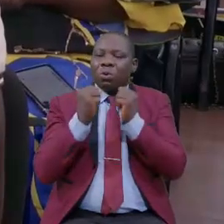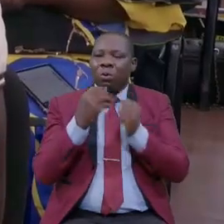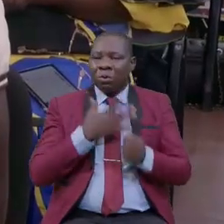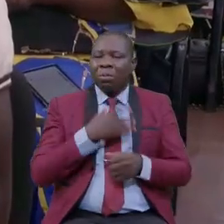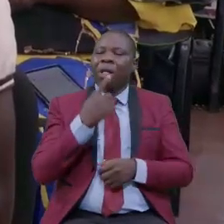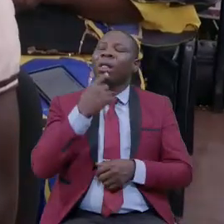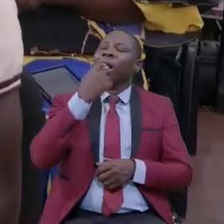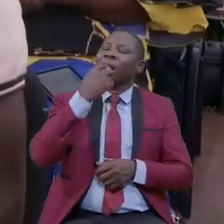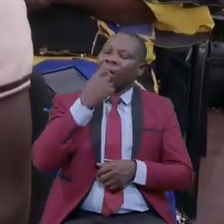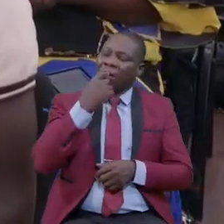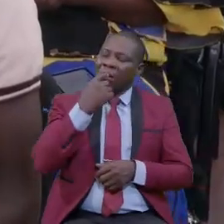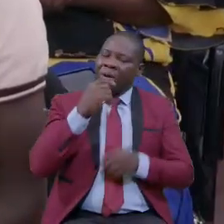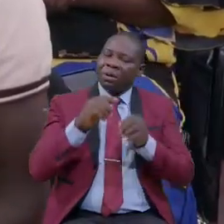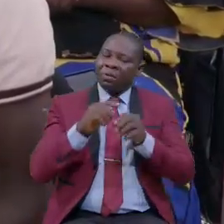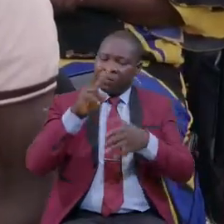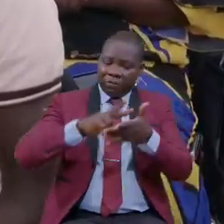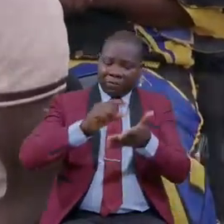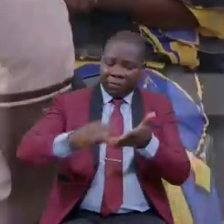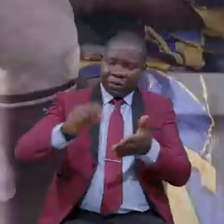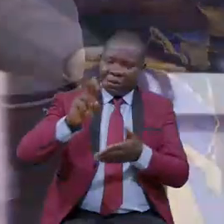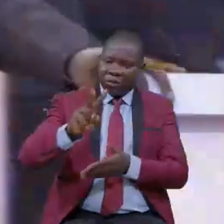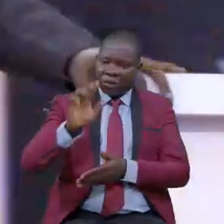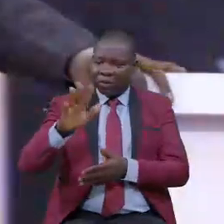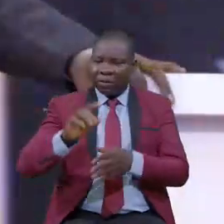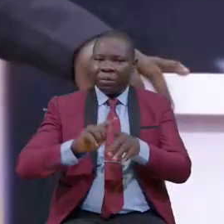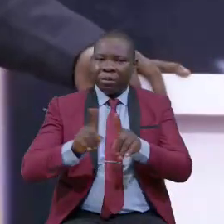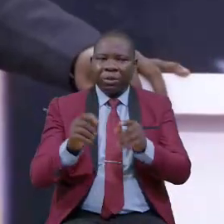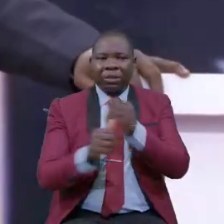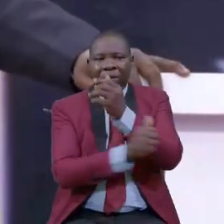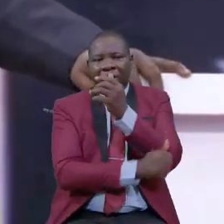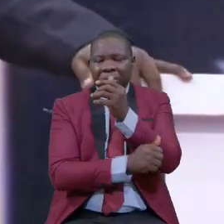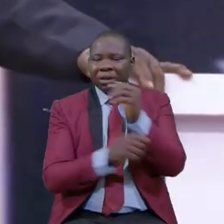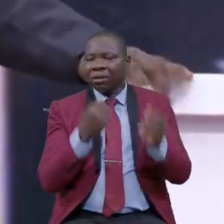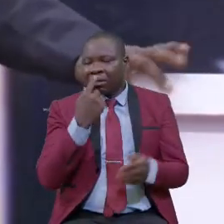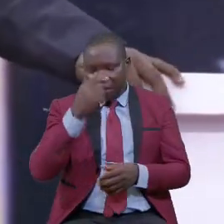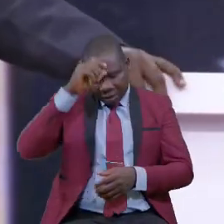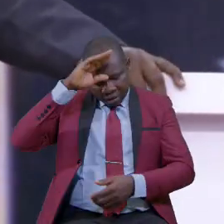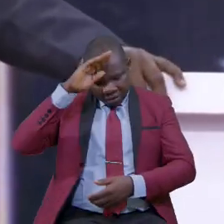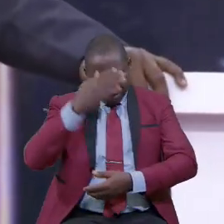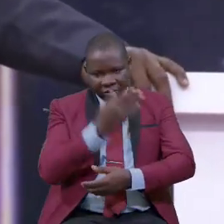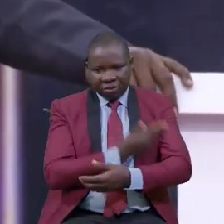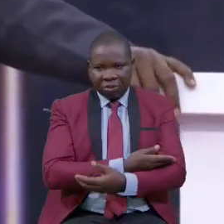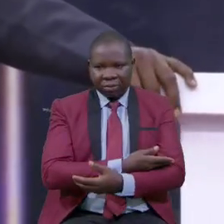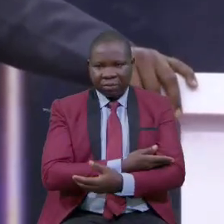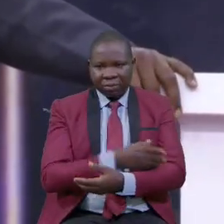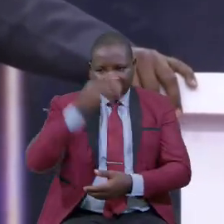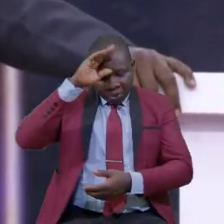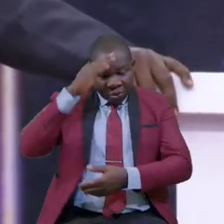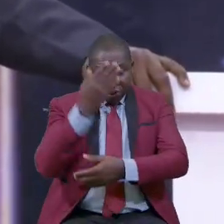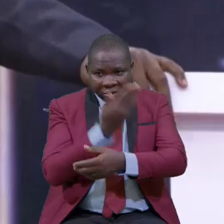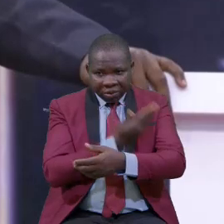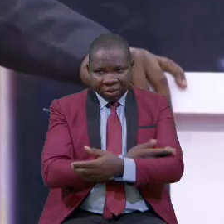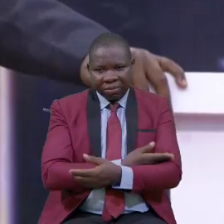son son Sons of Abraham that did not have the